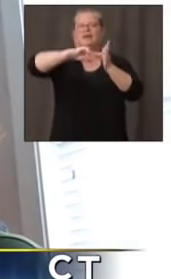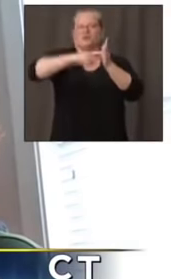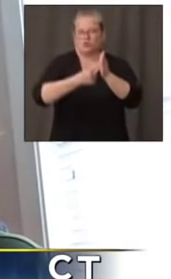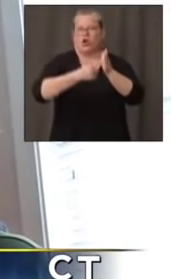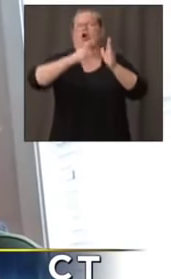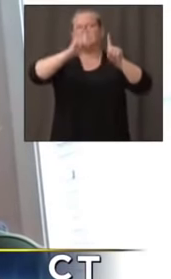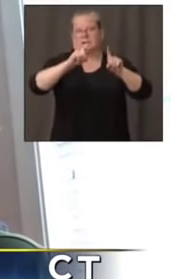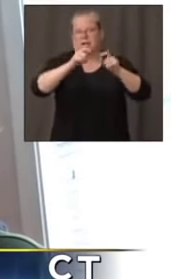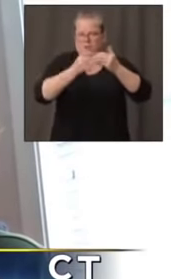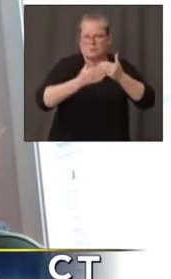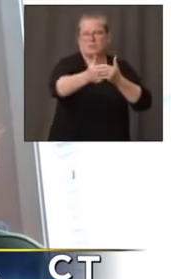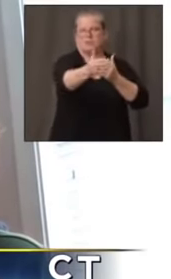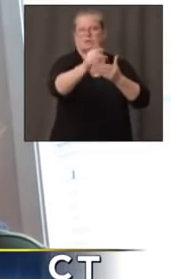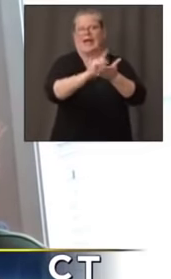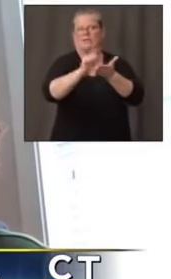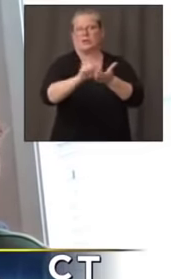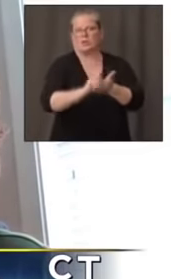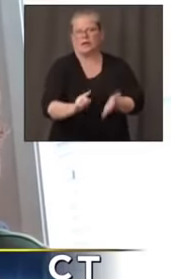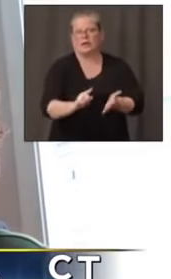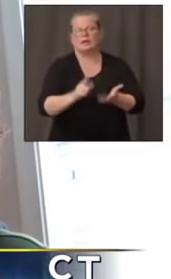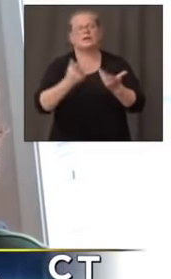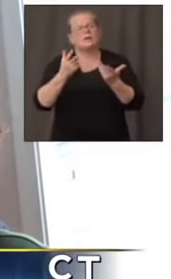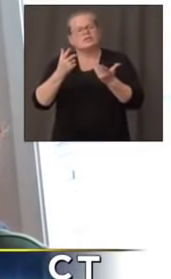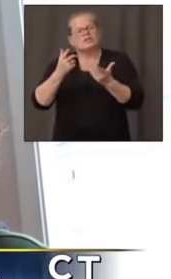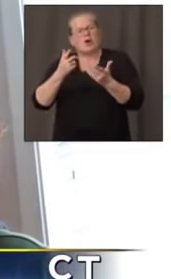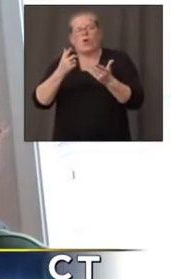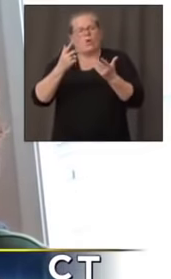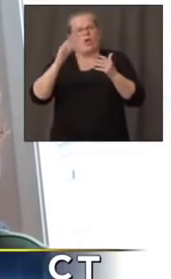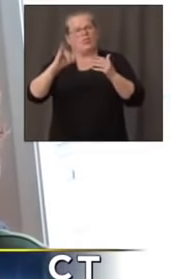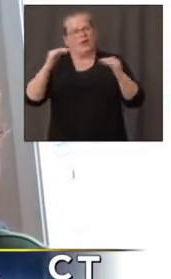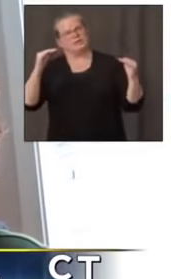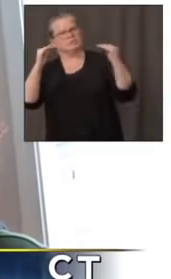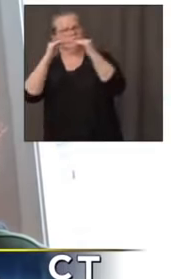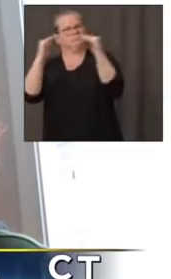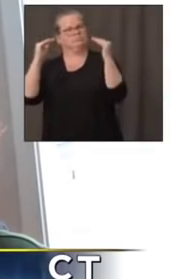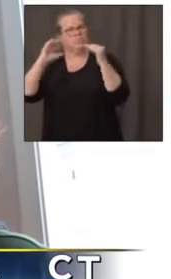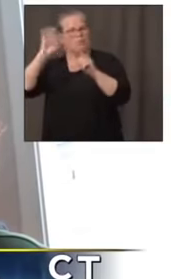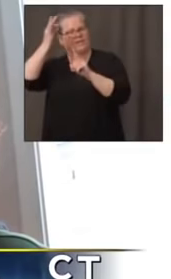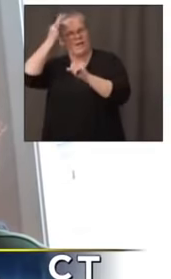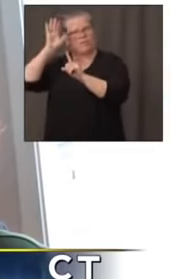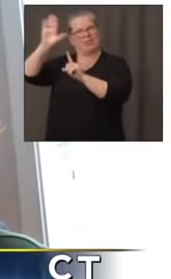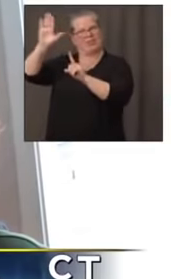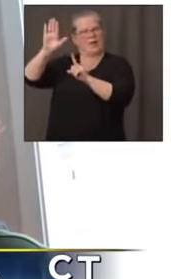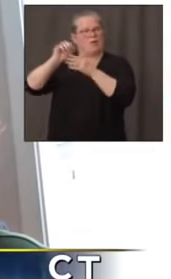and we'll be explaining that to legal aid.